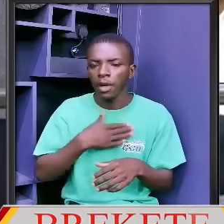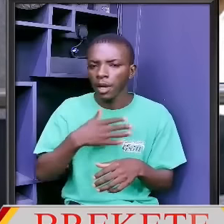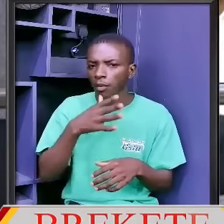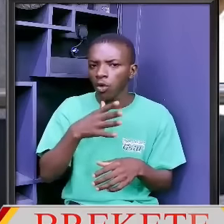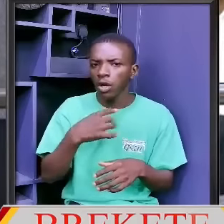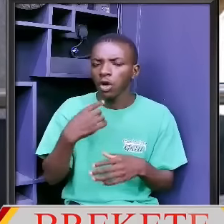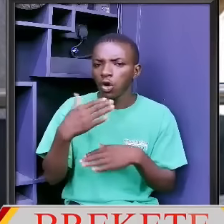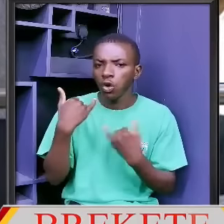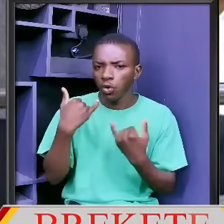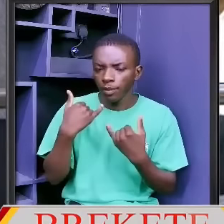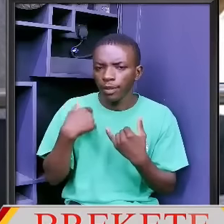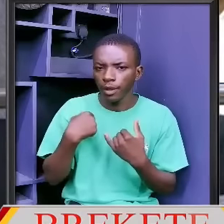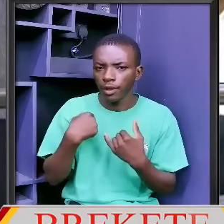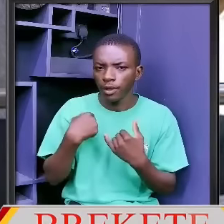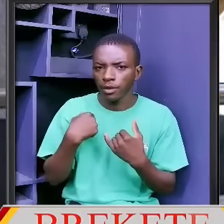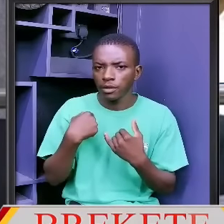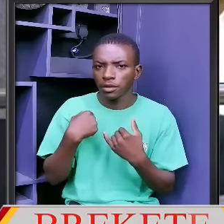me. She said,